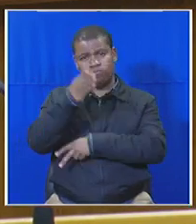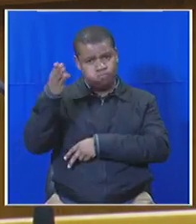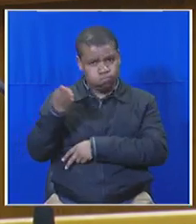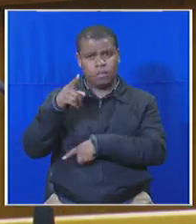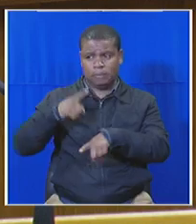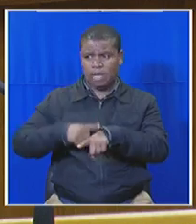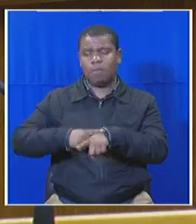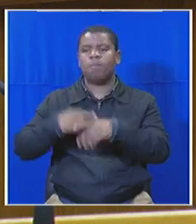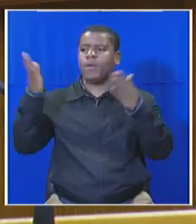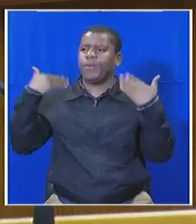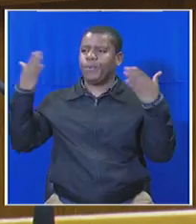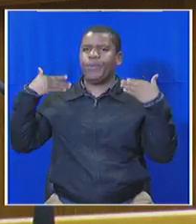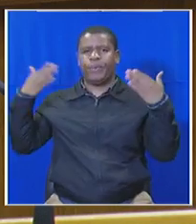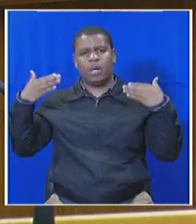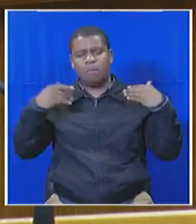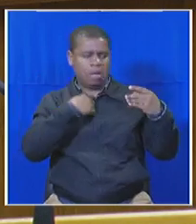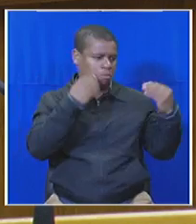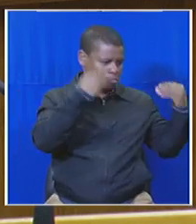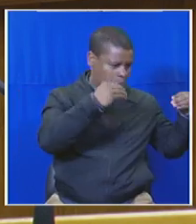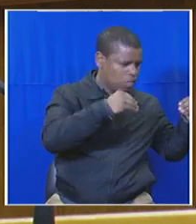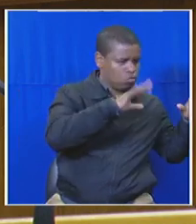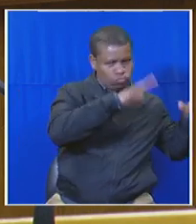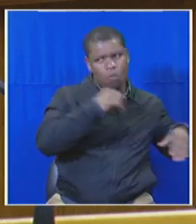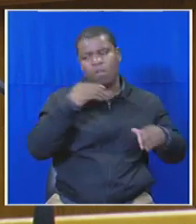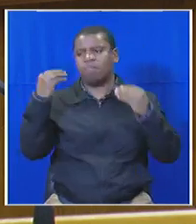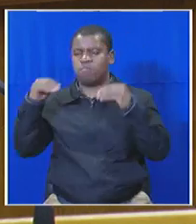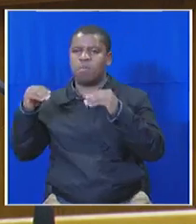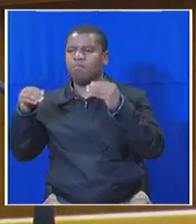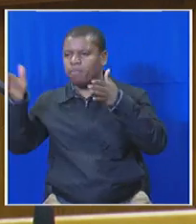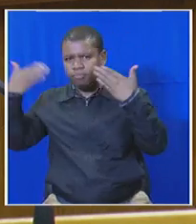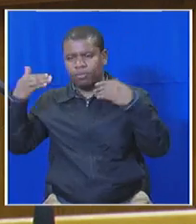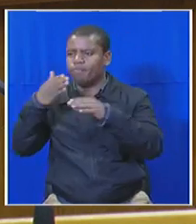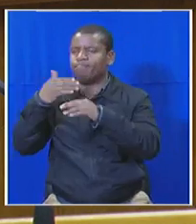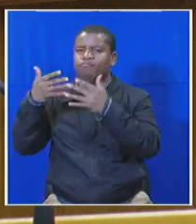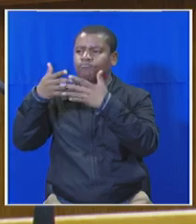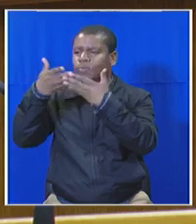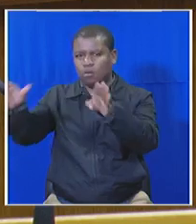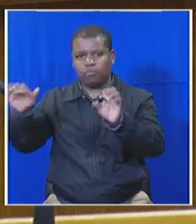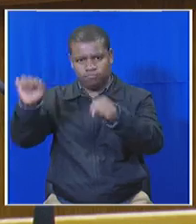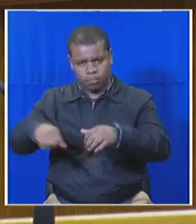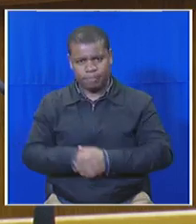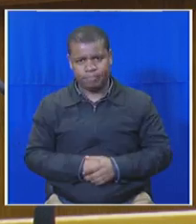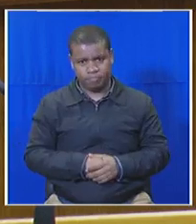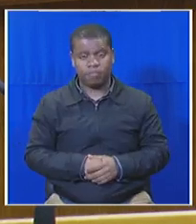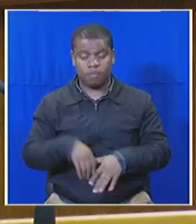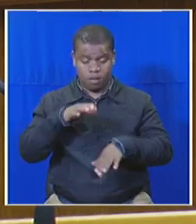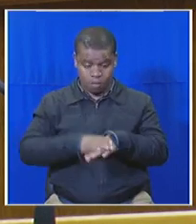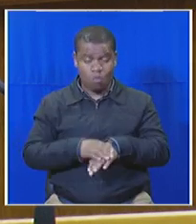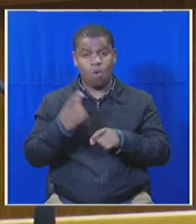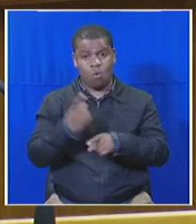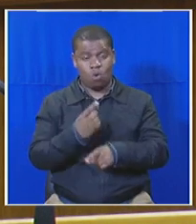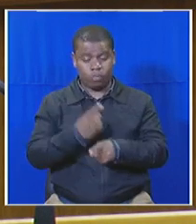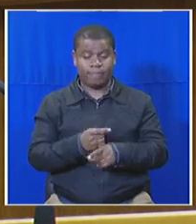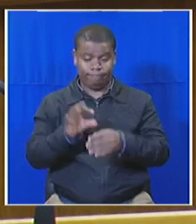take time out of his busy schedule. Above all, Honorable Mobu was passionate about everything he did in life, giving his all